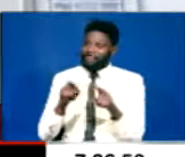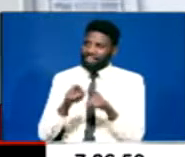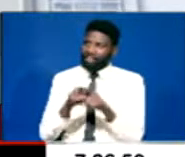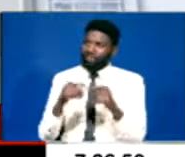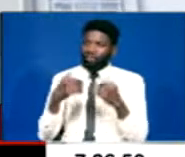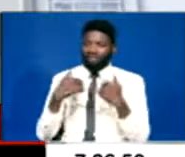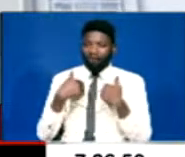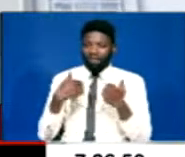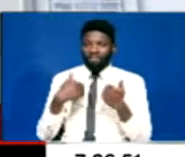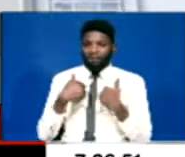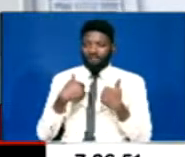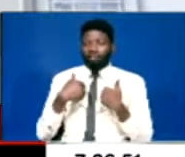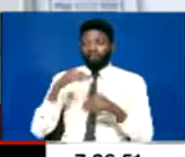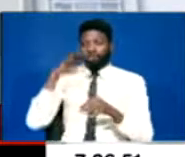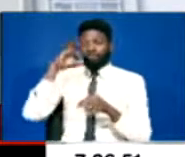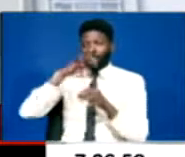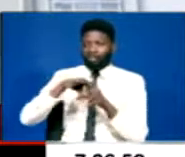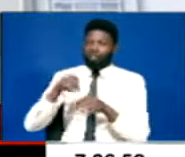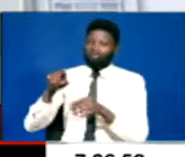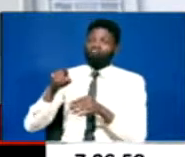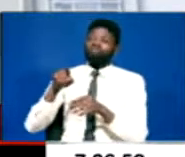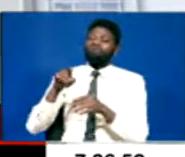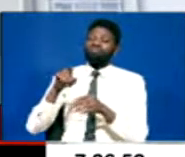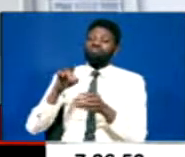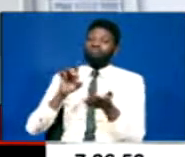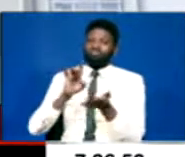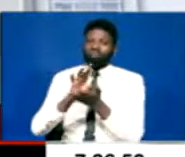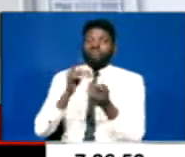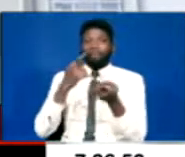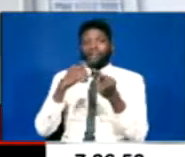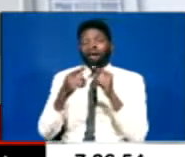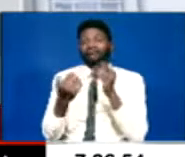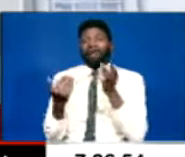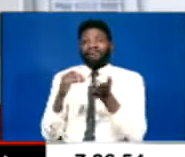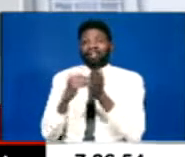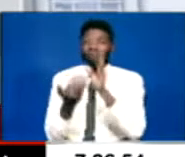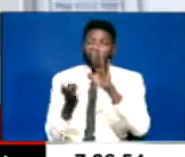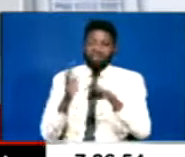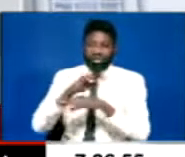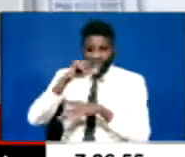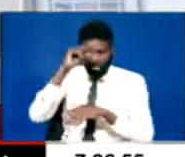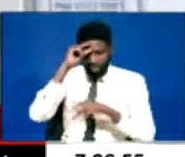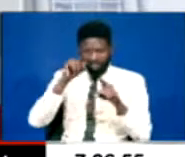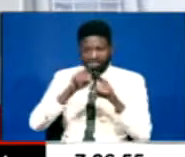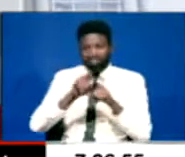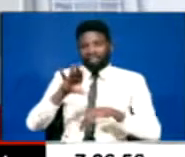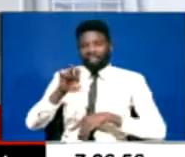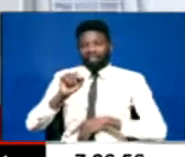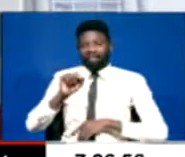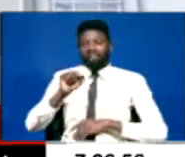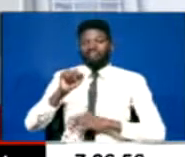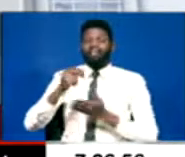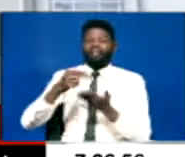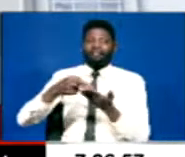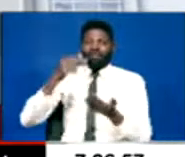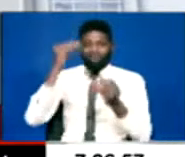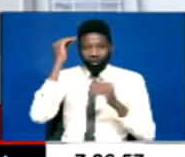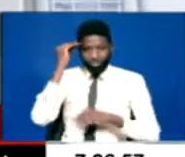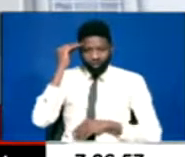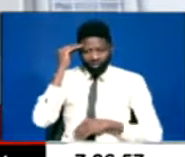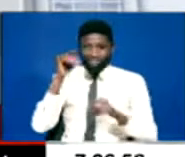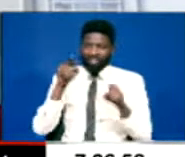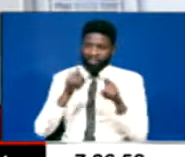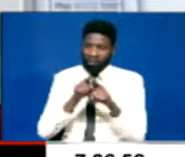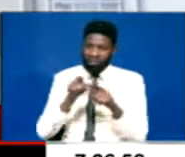Ruto would see him back in the government, this time as the Minister for Higher Education. This also did not